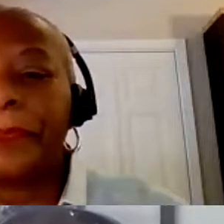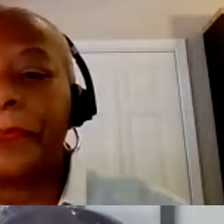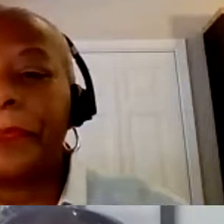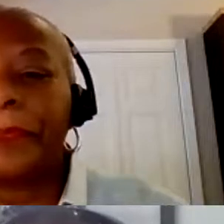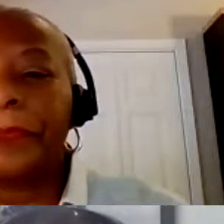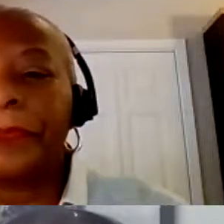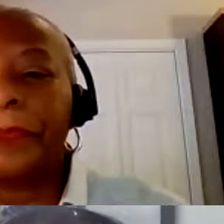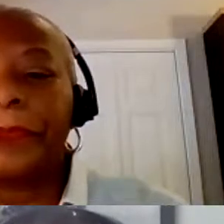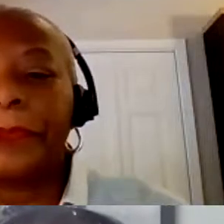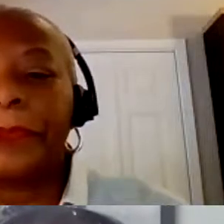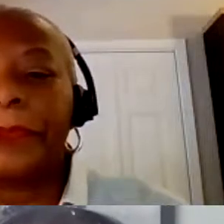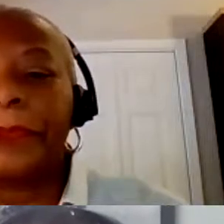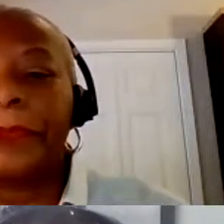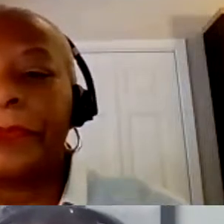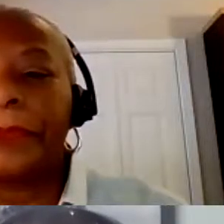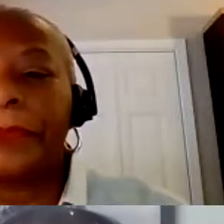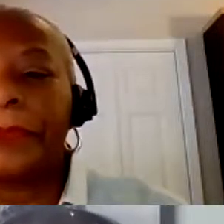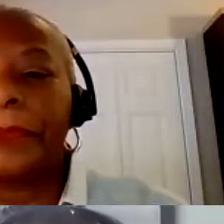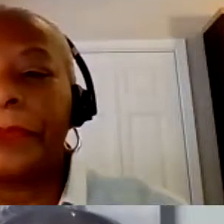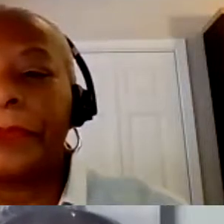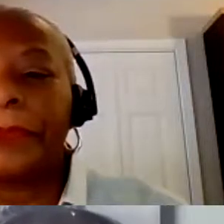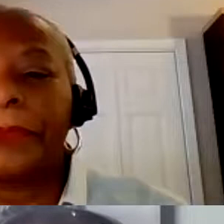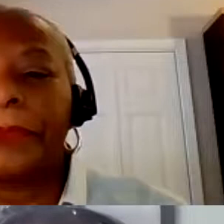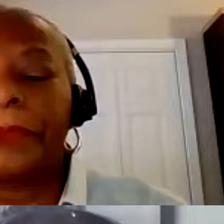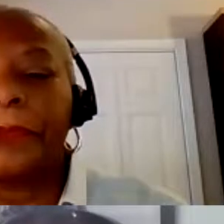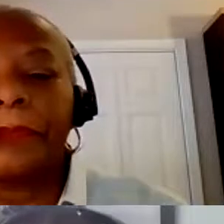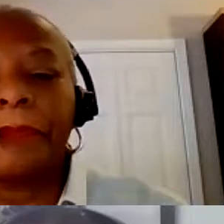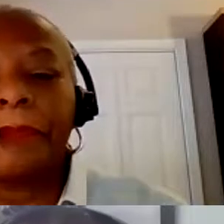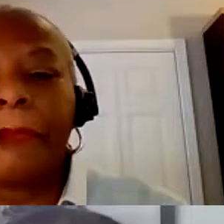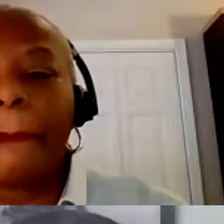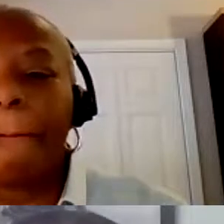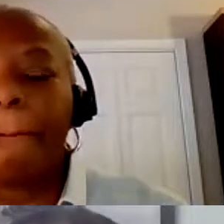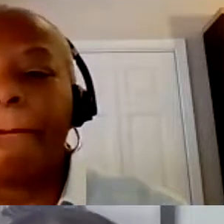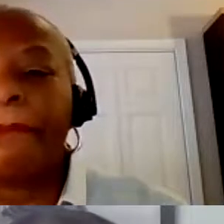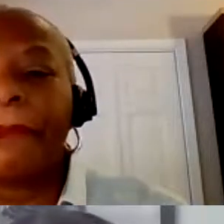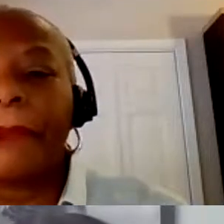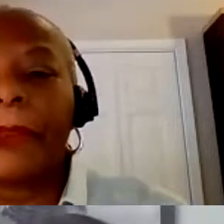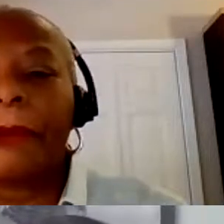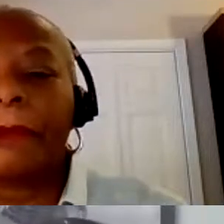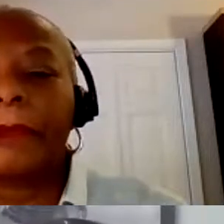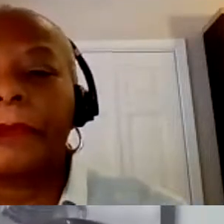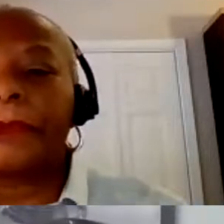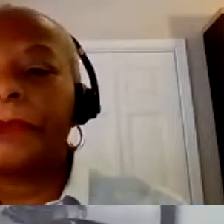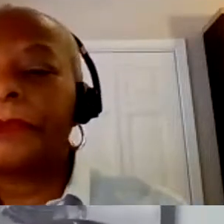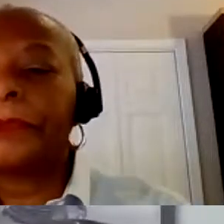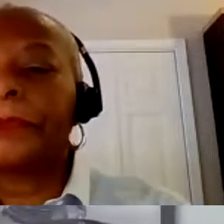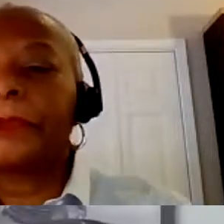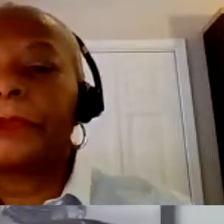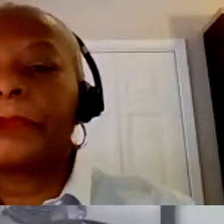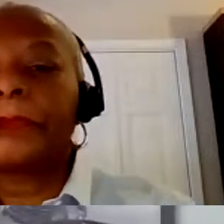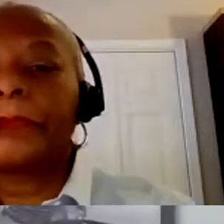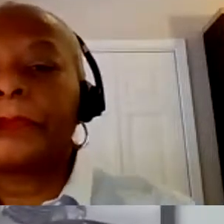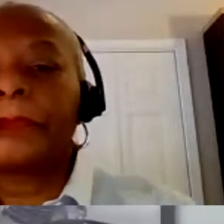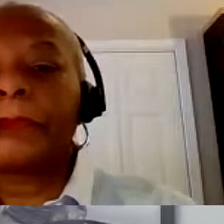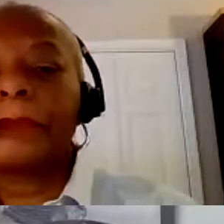all our information as it comes in pertaining our projects. But if you wanted to get some, in